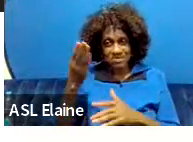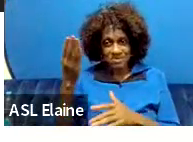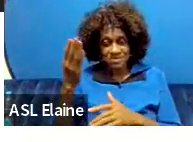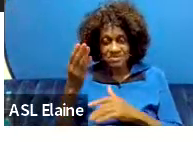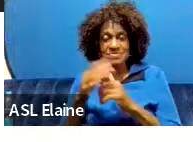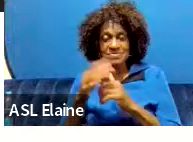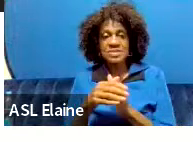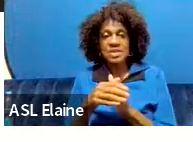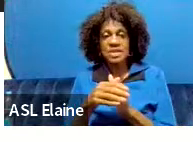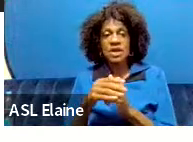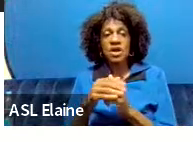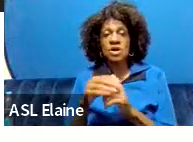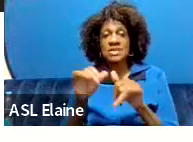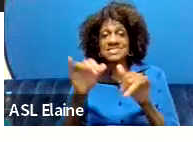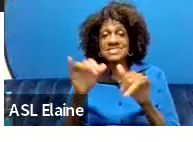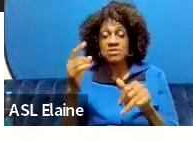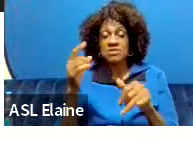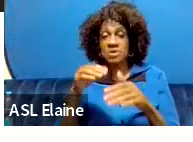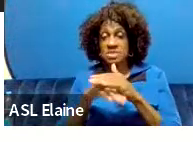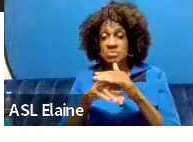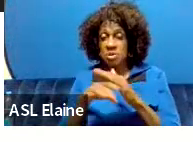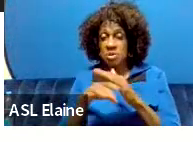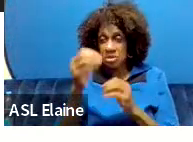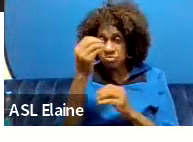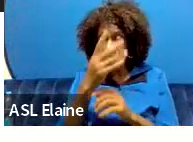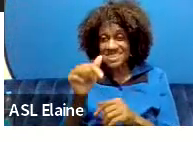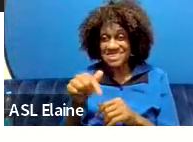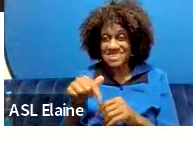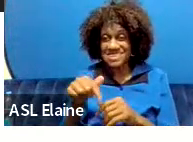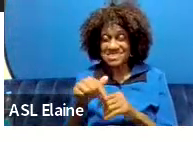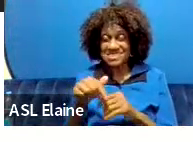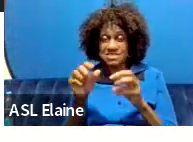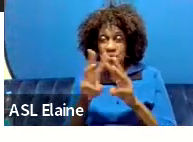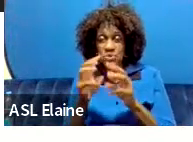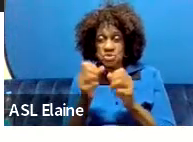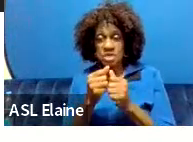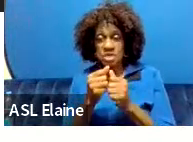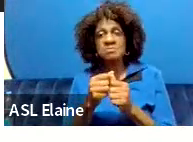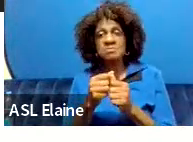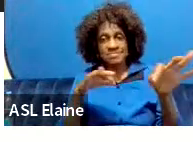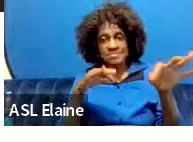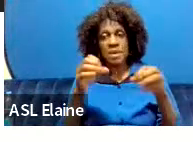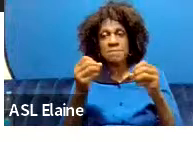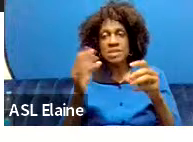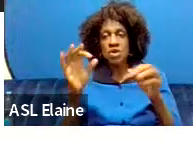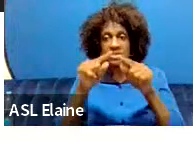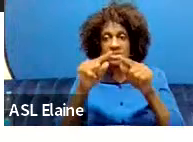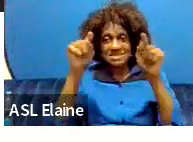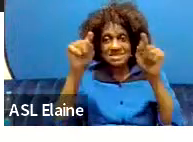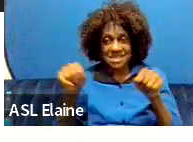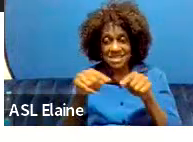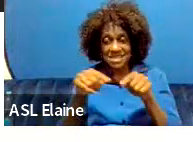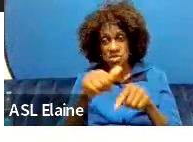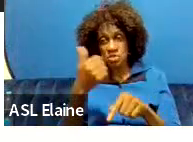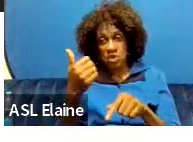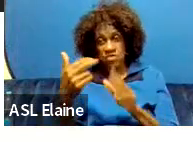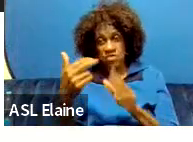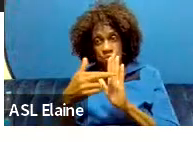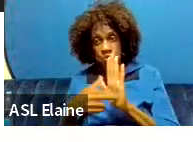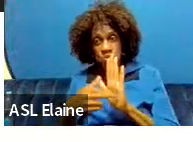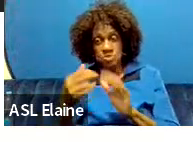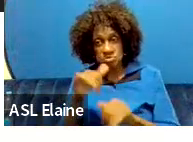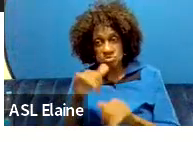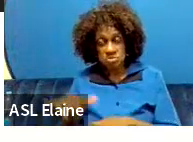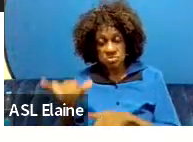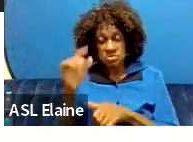of accessibility, I want to mention that while this webinar covers quite a bit on signs, there are still other standards for signs that